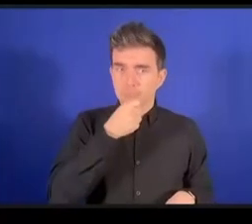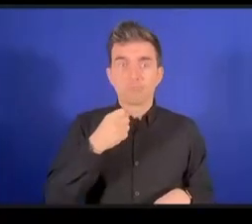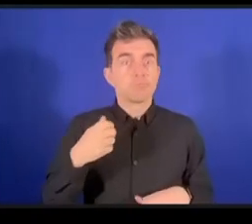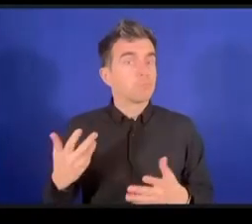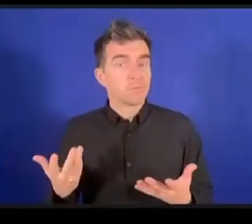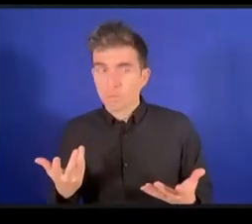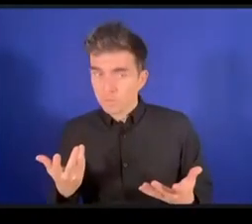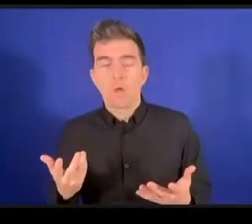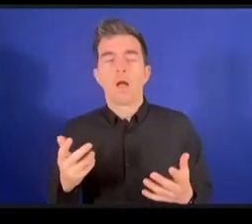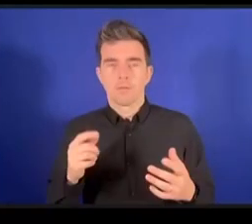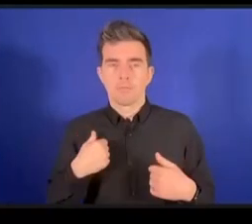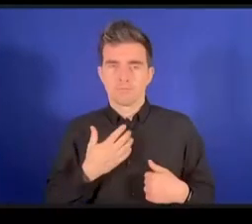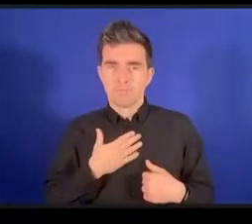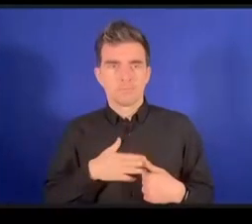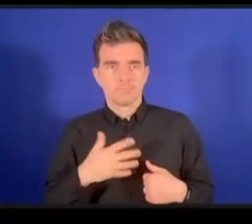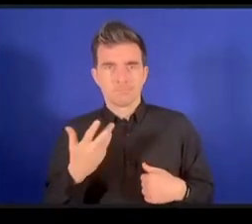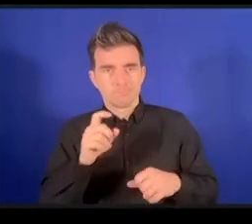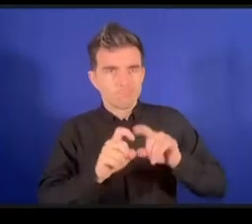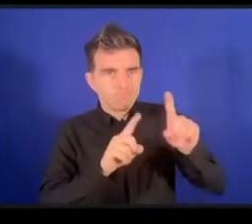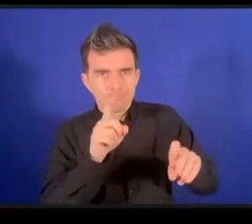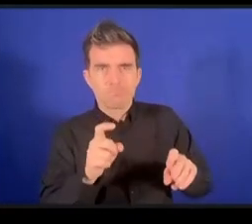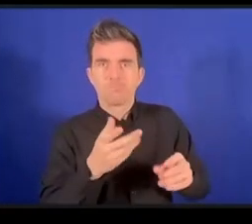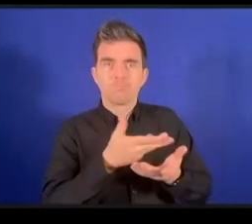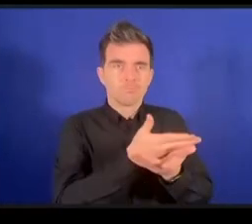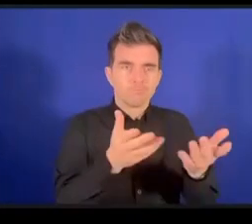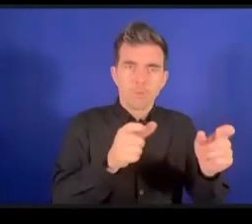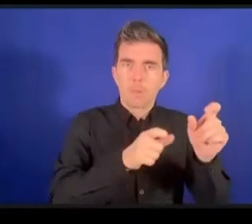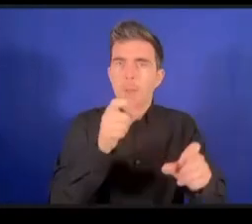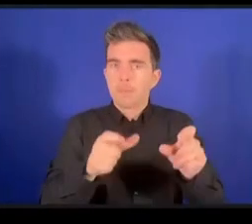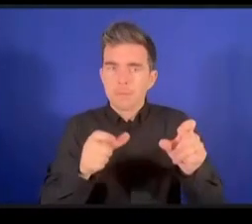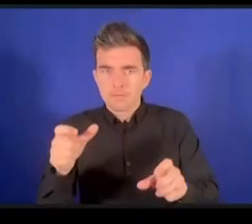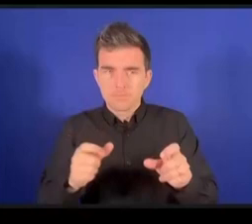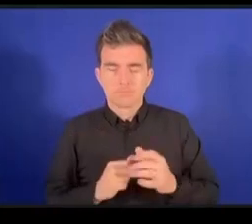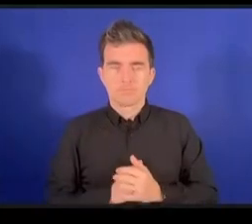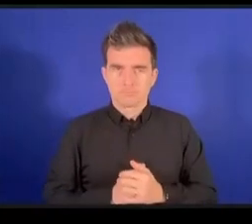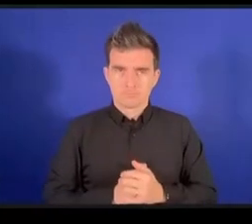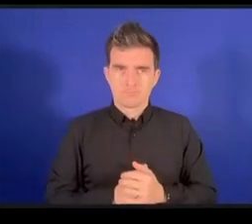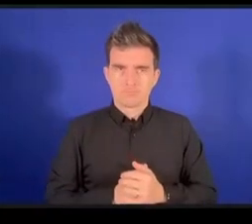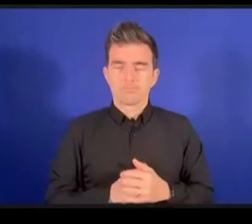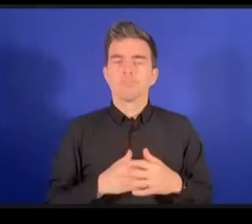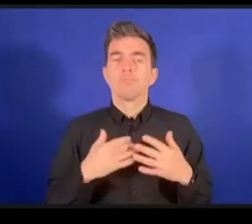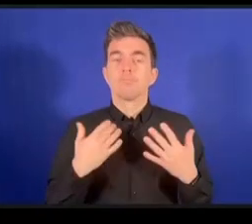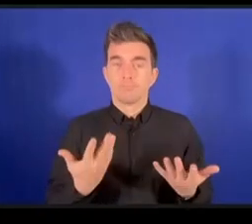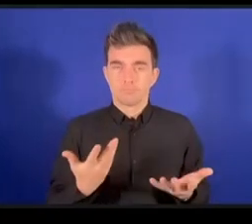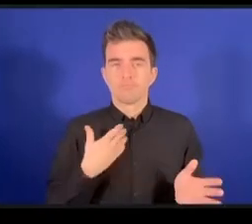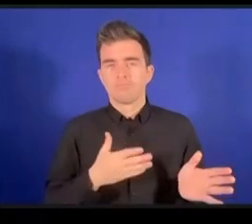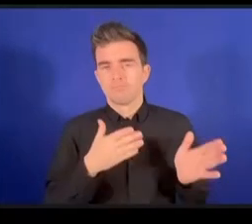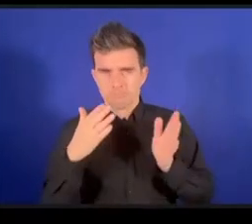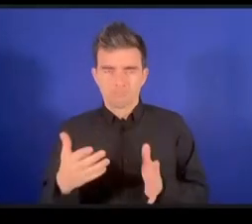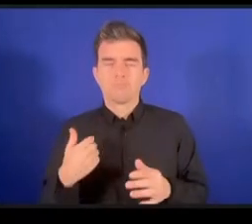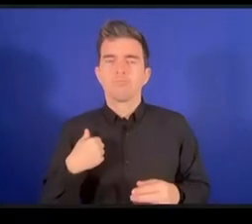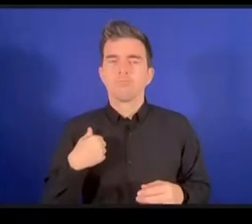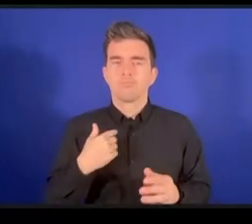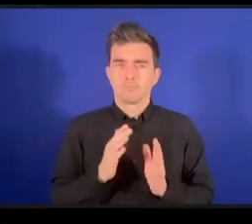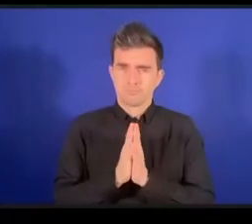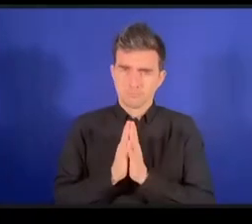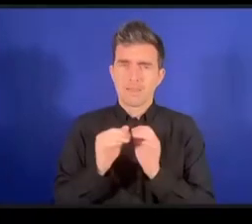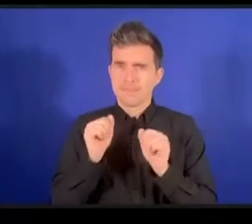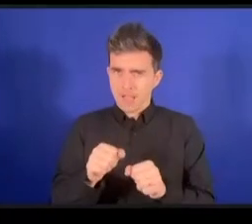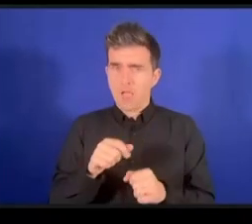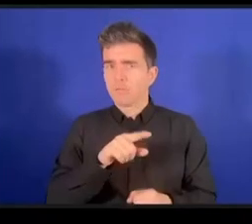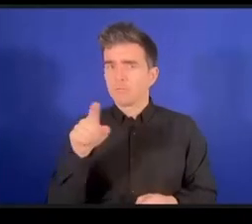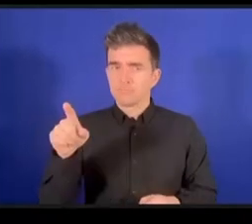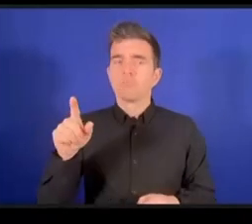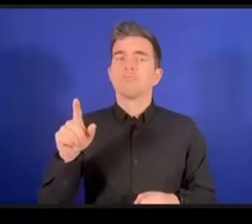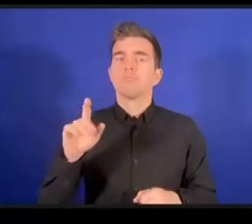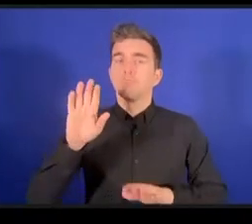the participants in this session. Please come forward, put your questions to the dynamic coalitions, and even if it be, how can